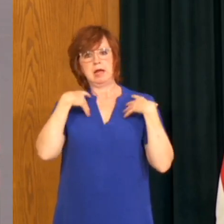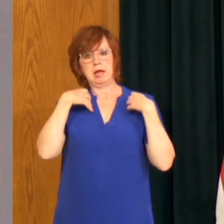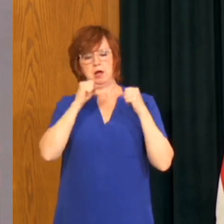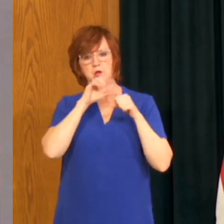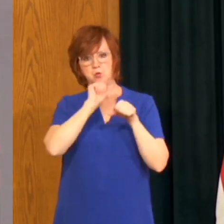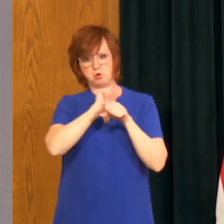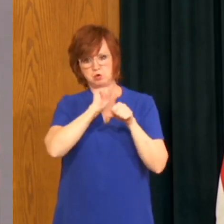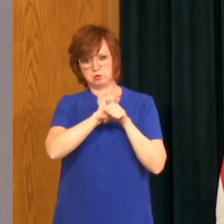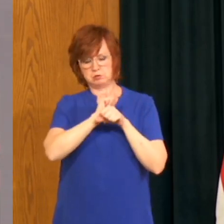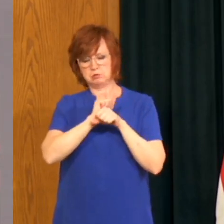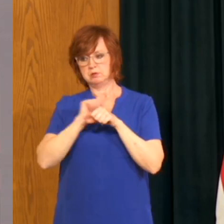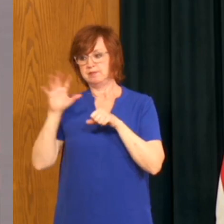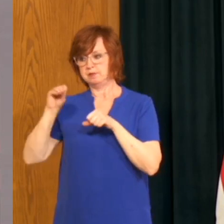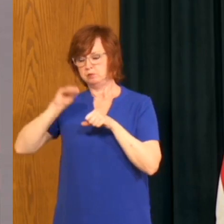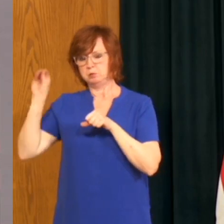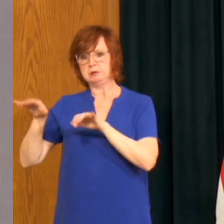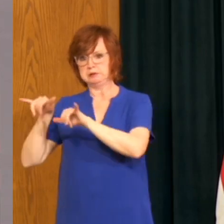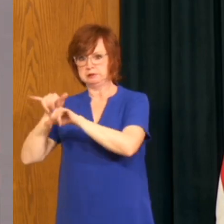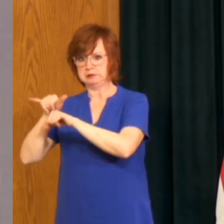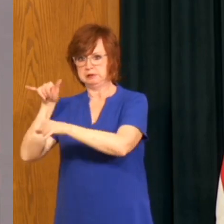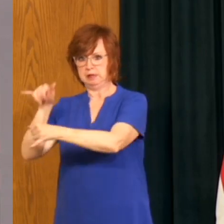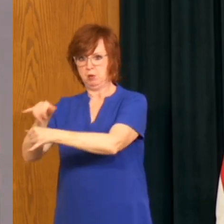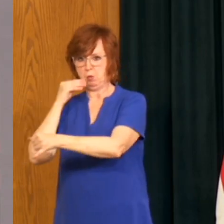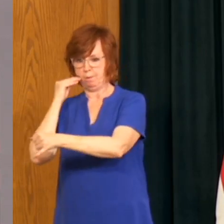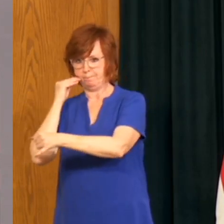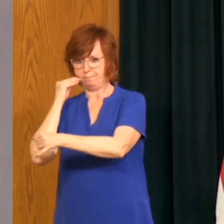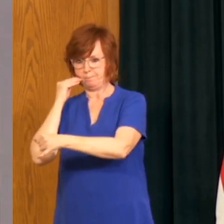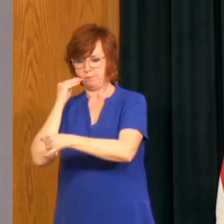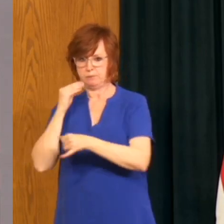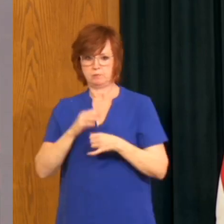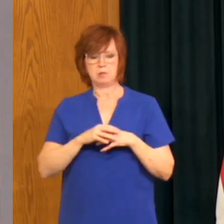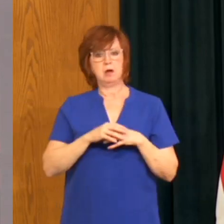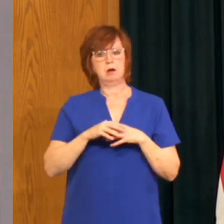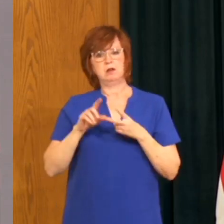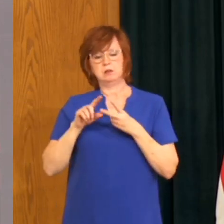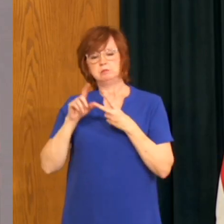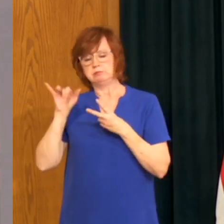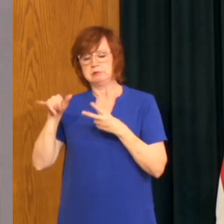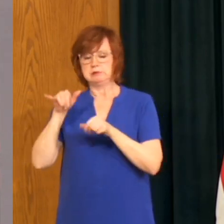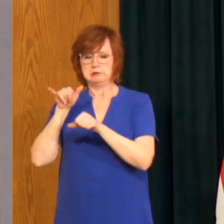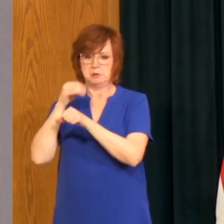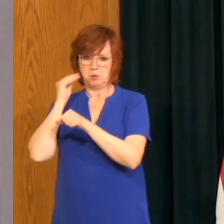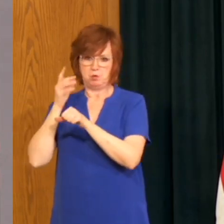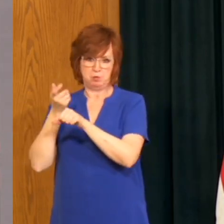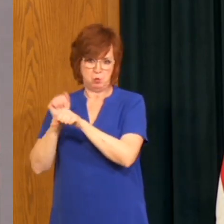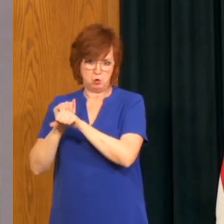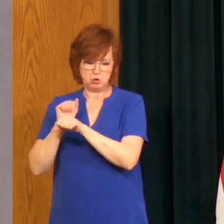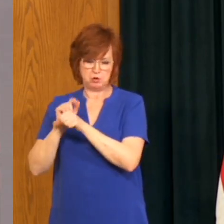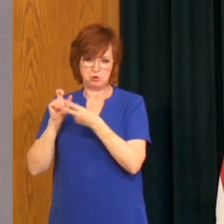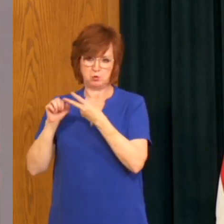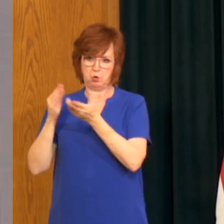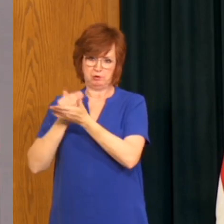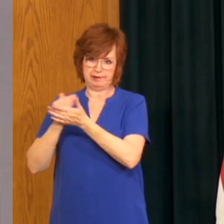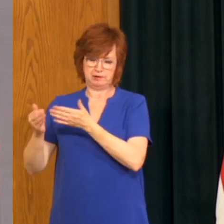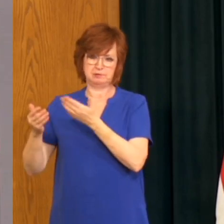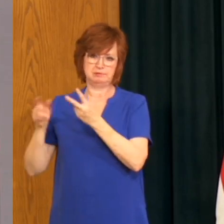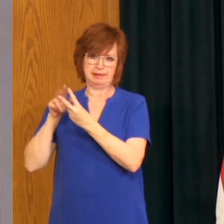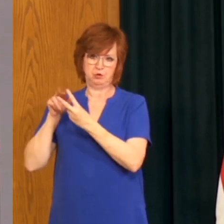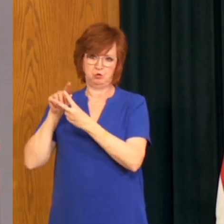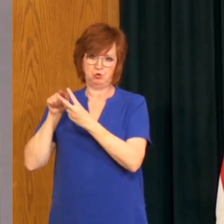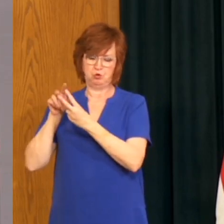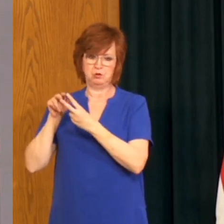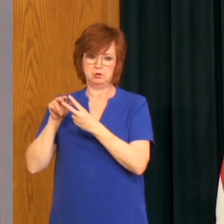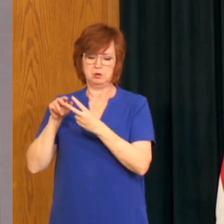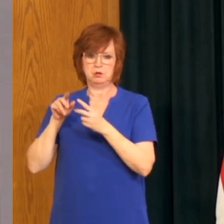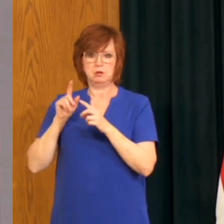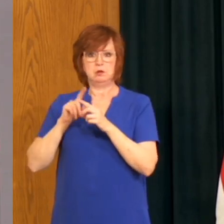home, in some cases, unfortunately, not employed. And that's how the curve was flattened. And even when we went out, maintaining physical